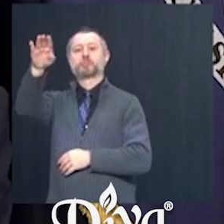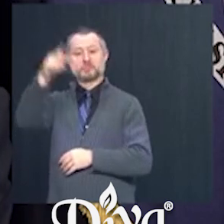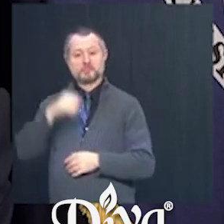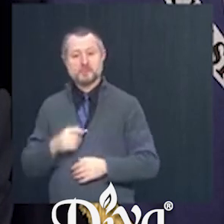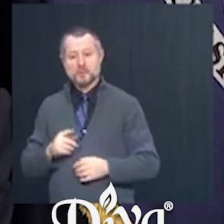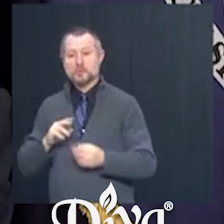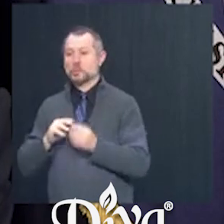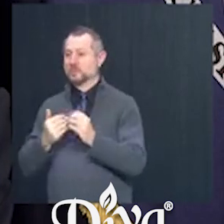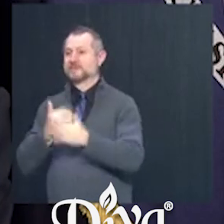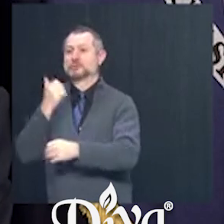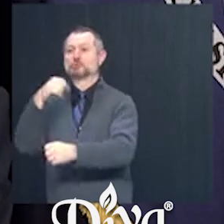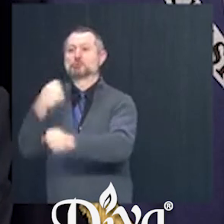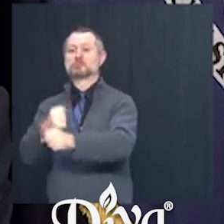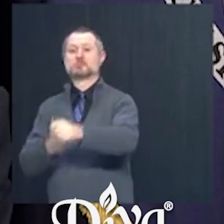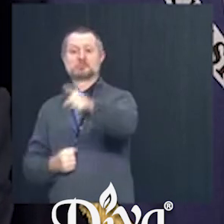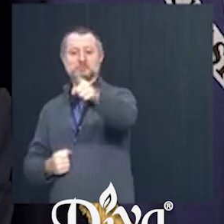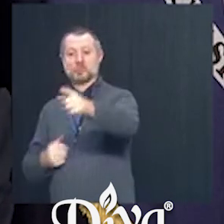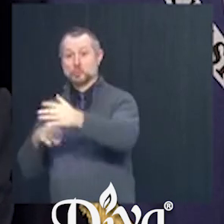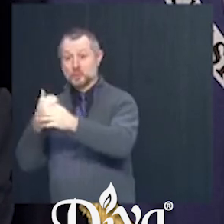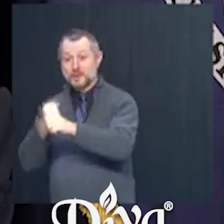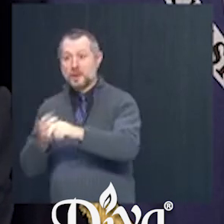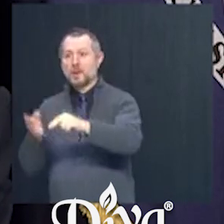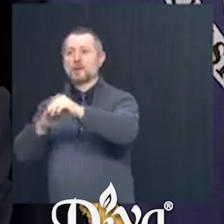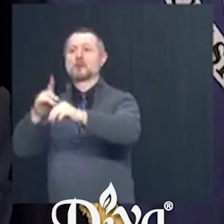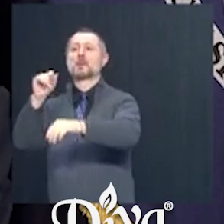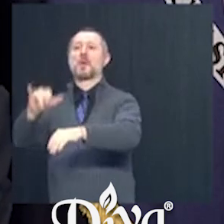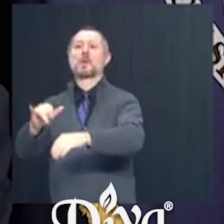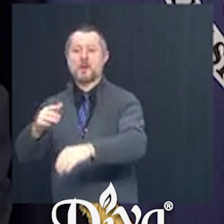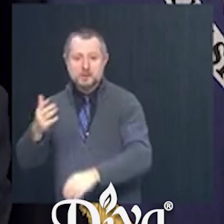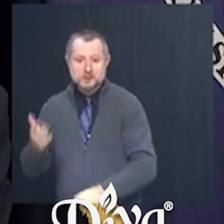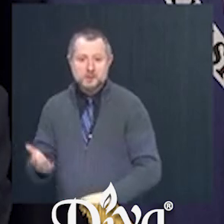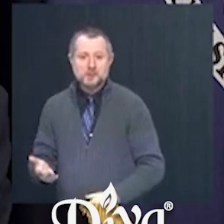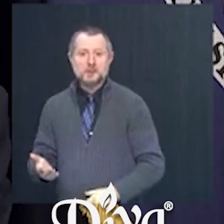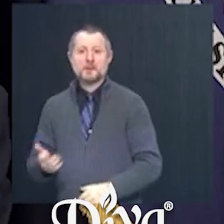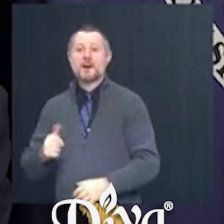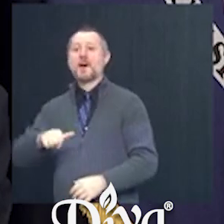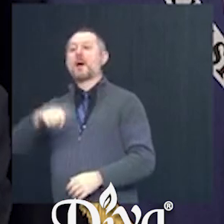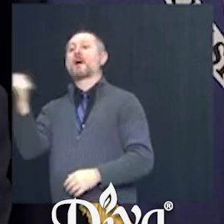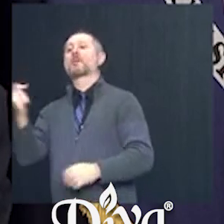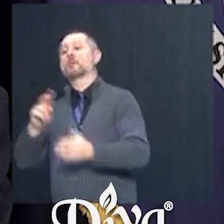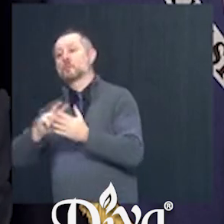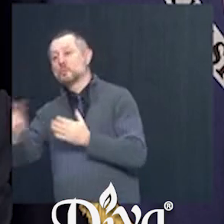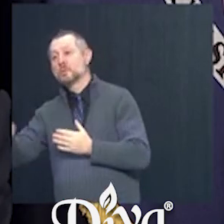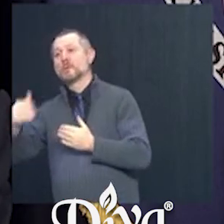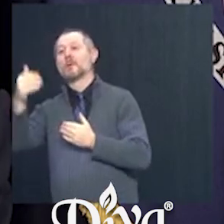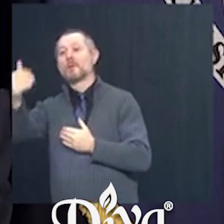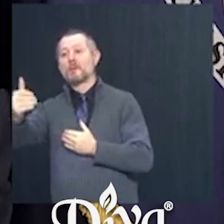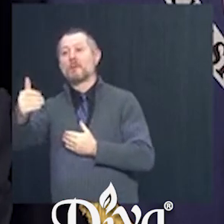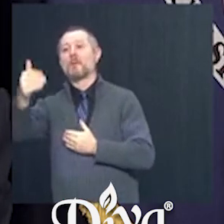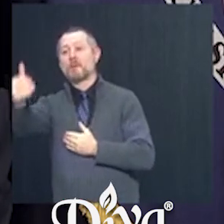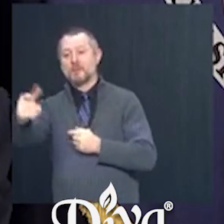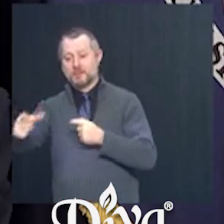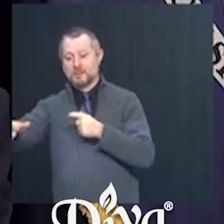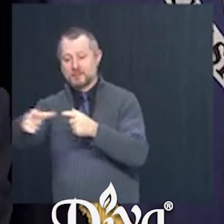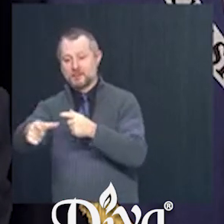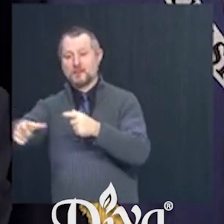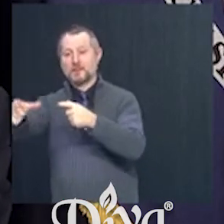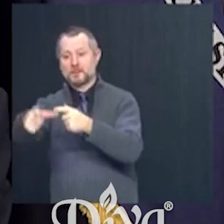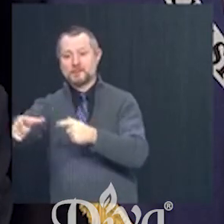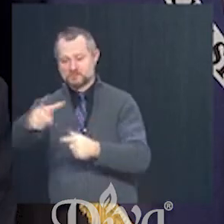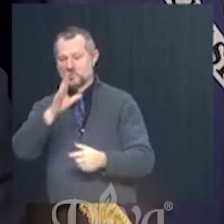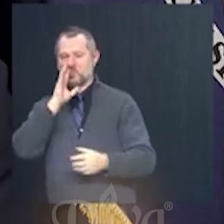Eve, New Year's Day, give it another 2.5 weeks, and then you'll